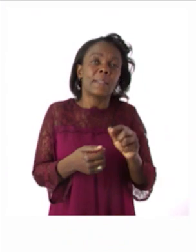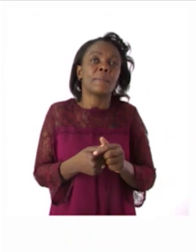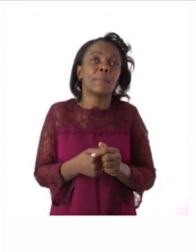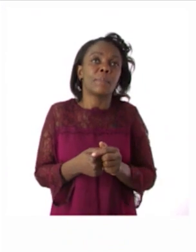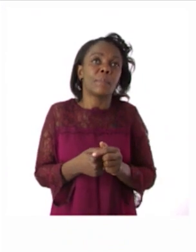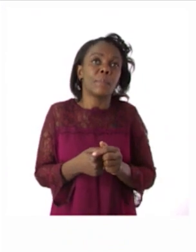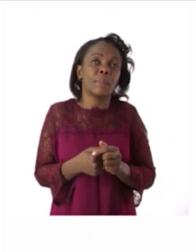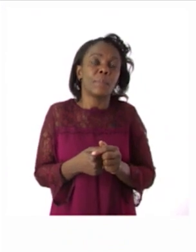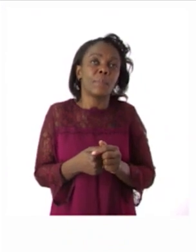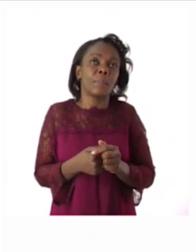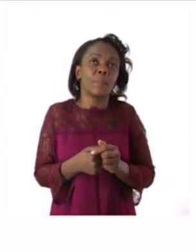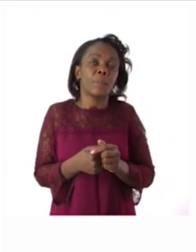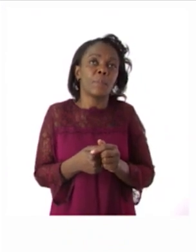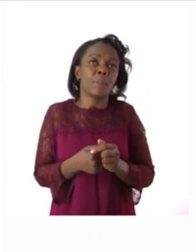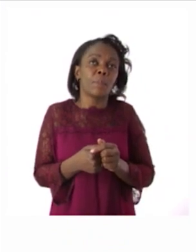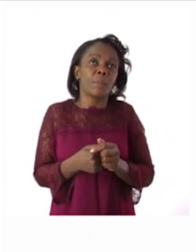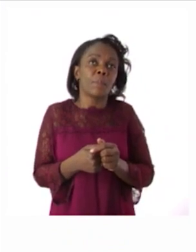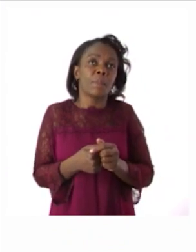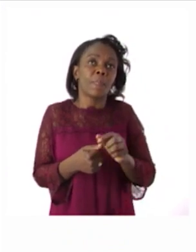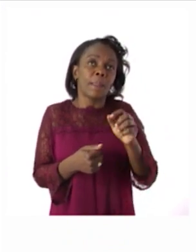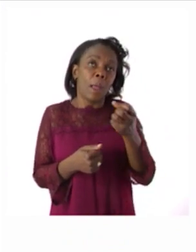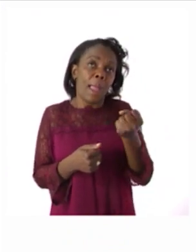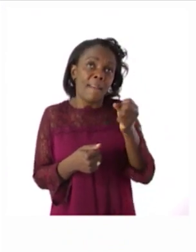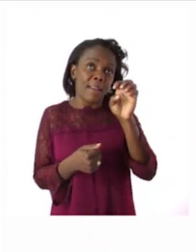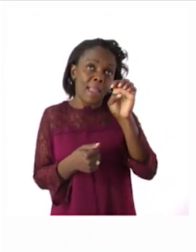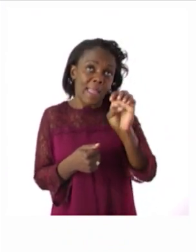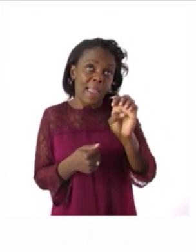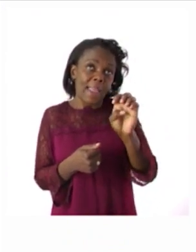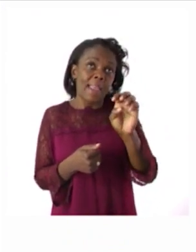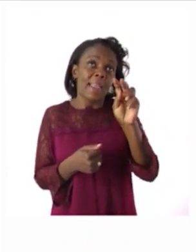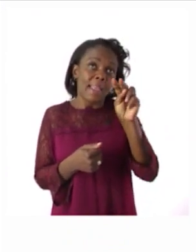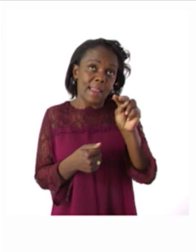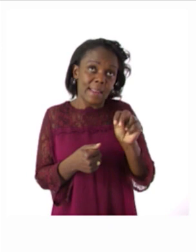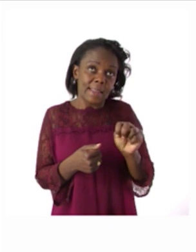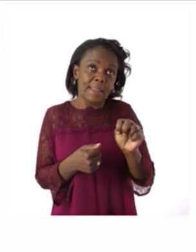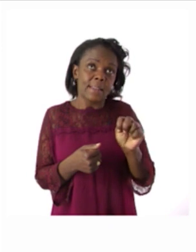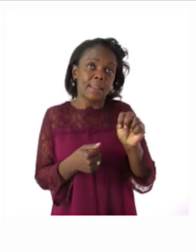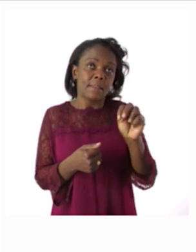look at these letters. There is a of an elephant, an